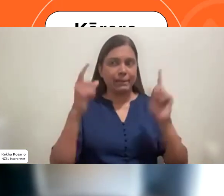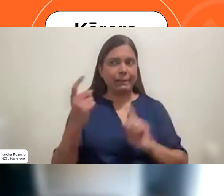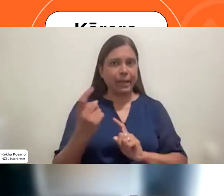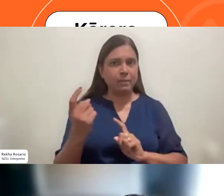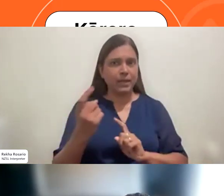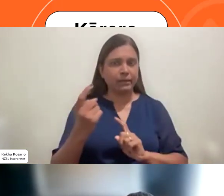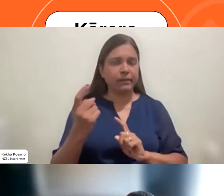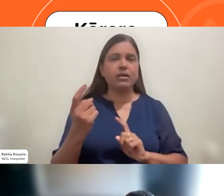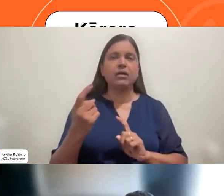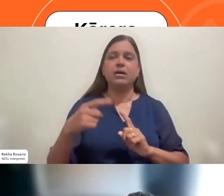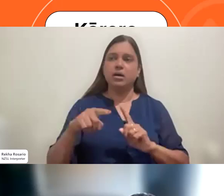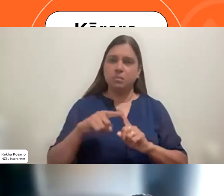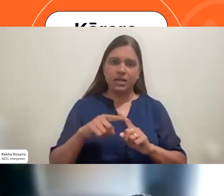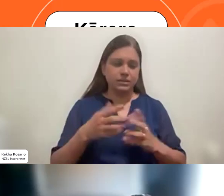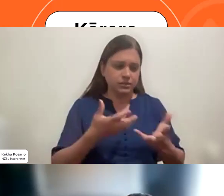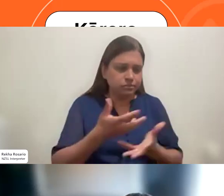through together.